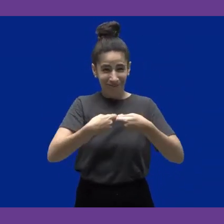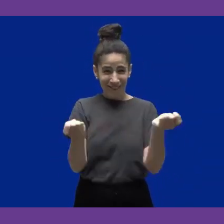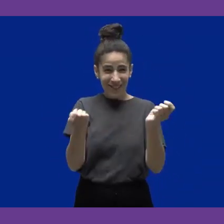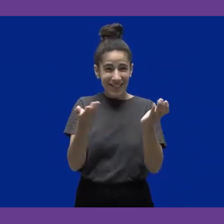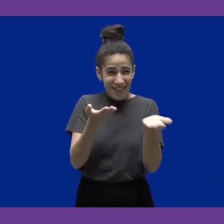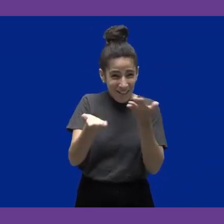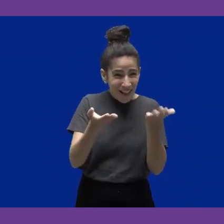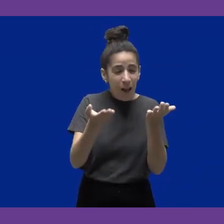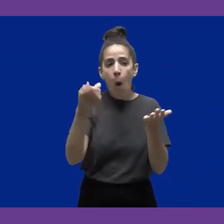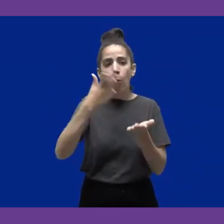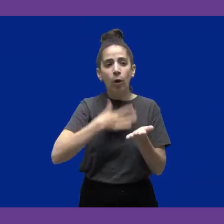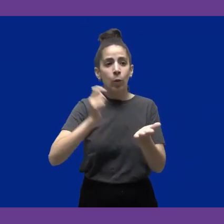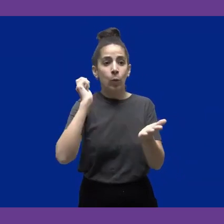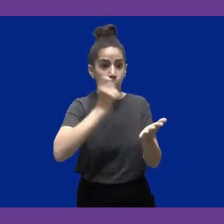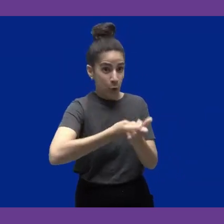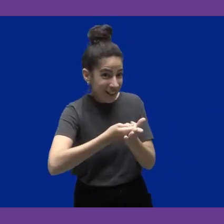newsletter which is totally